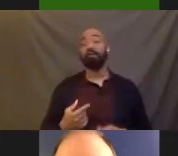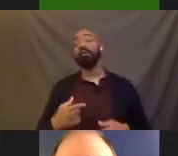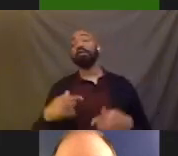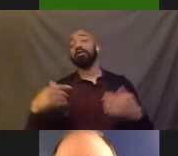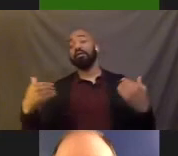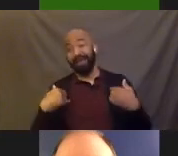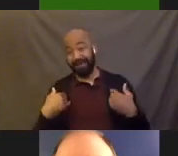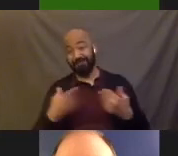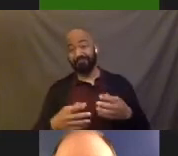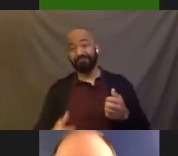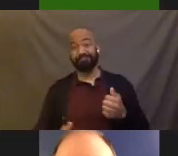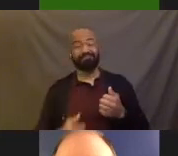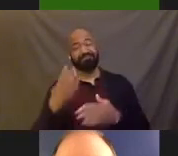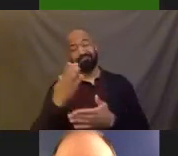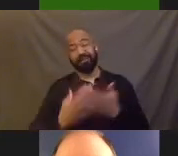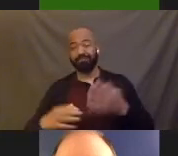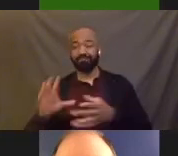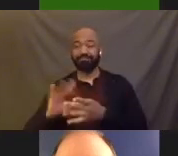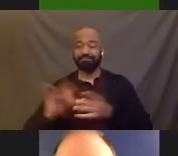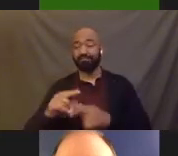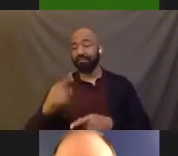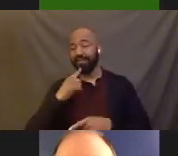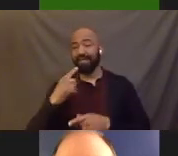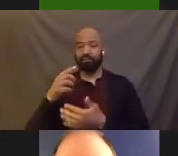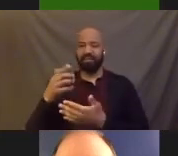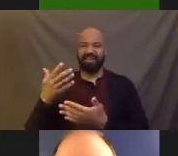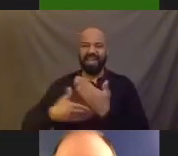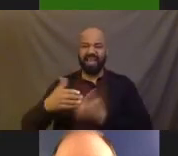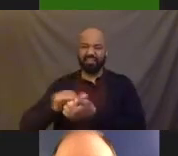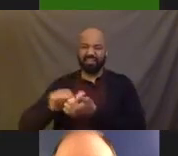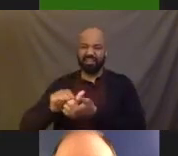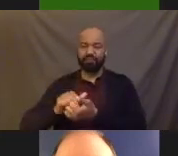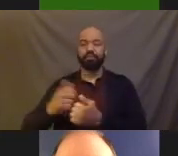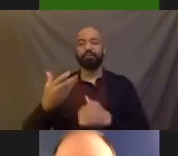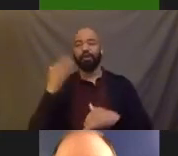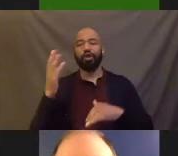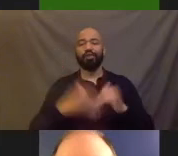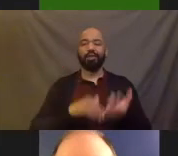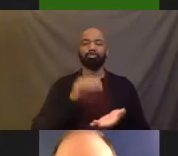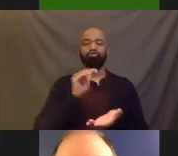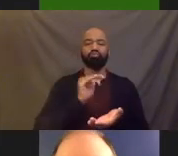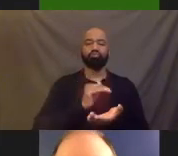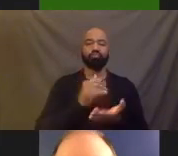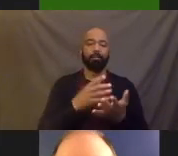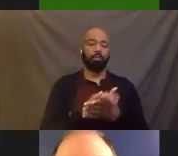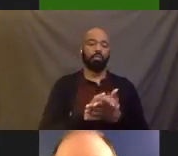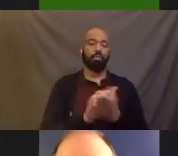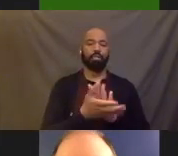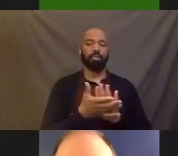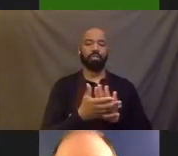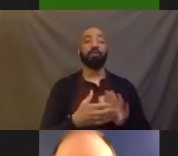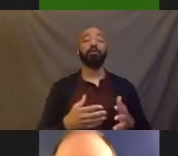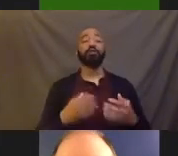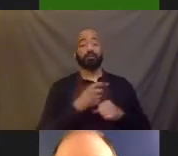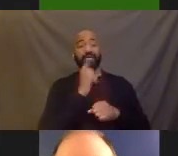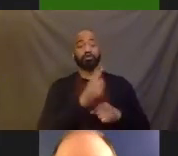the other. And just being very mindful about hand hygiene, especially before you eat, touch your face, that sort of thing. Those are all